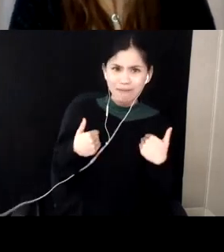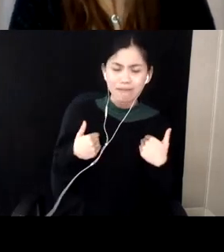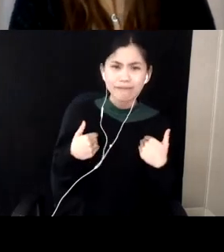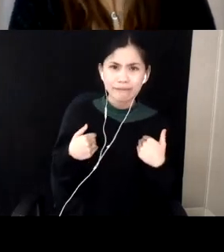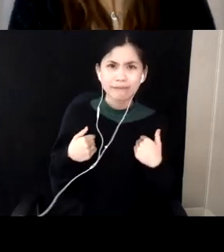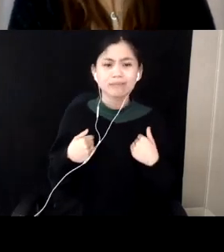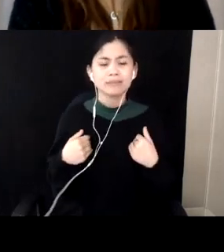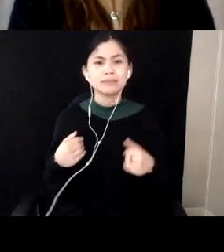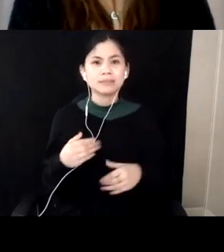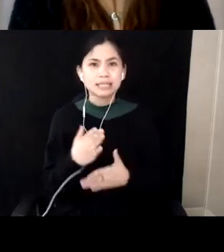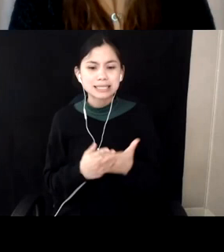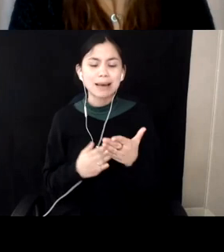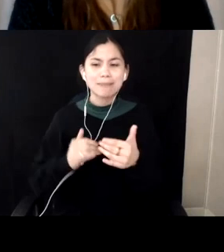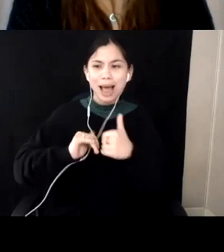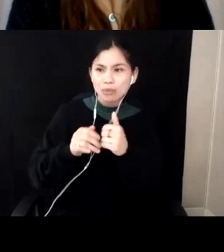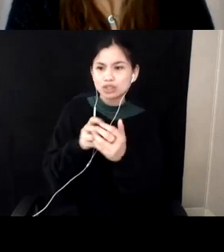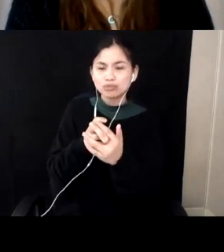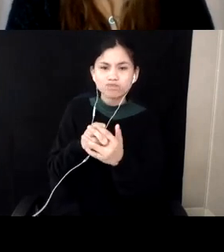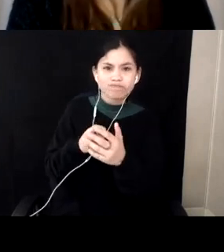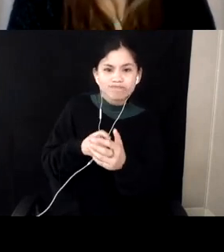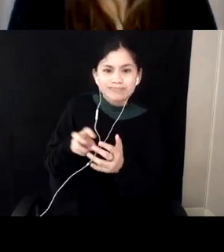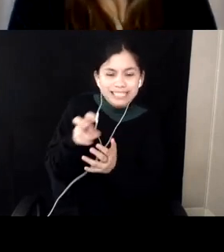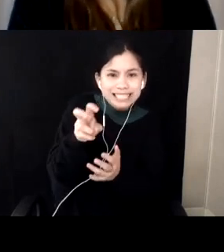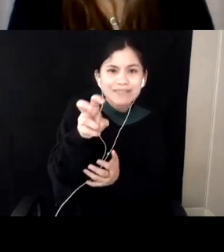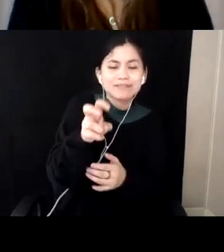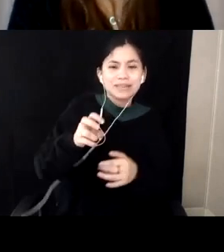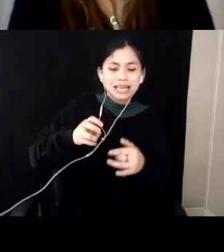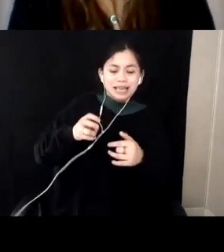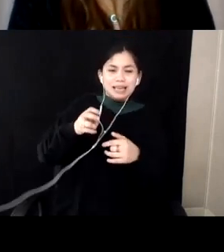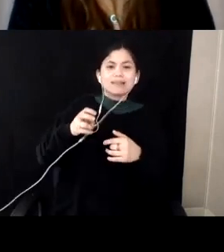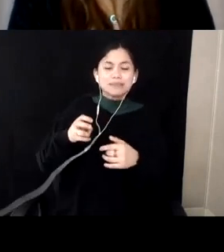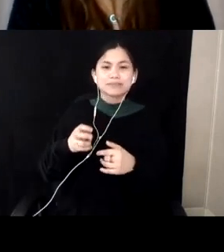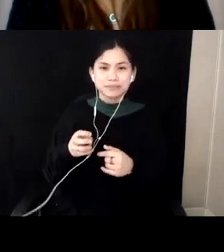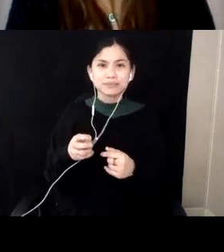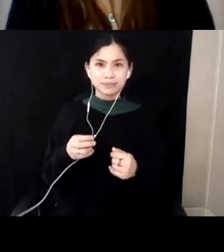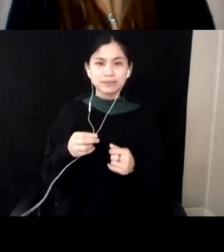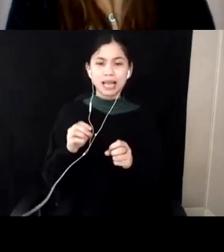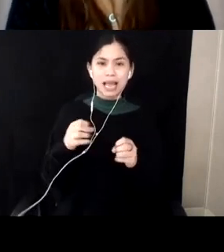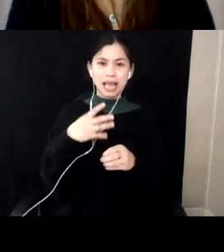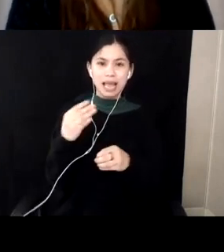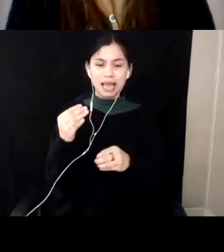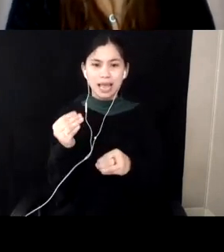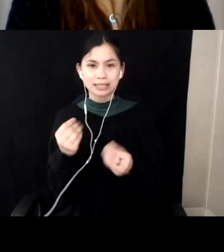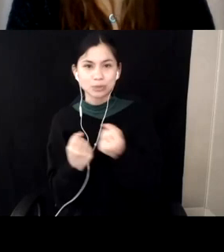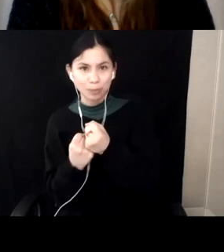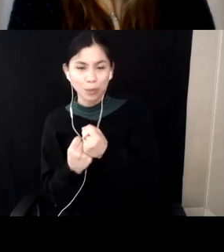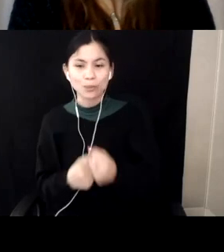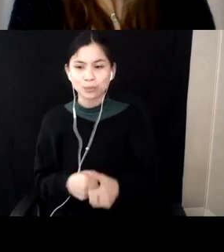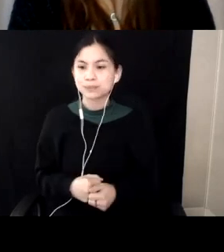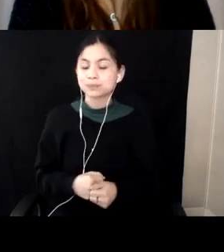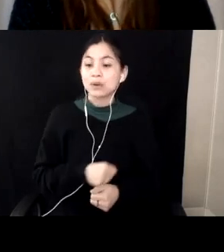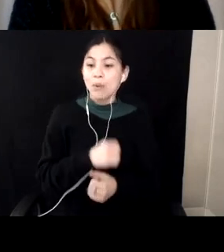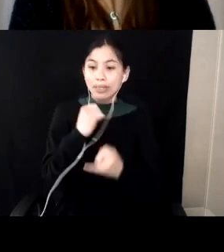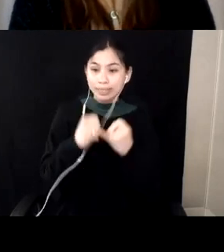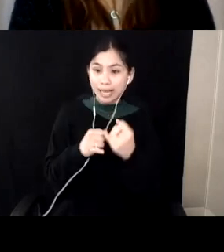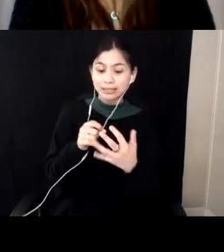some navigating factors. Encourage cultural understanding. So encouraging is